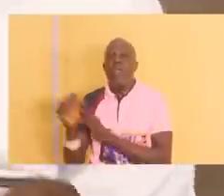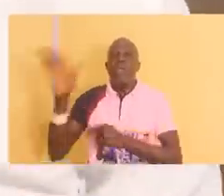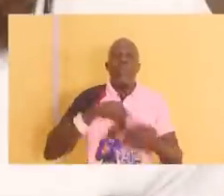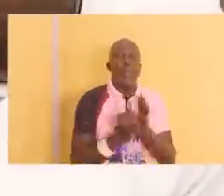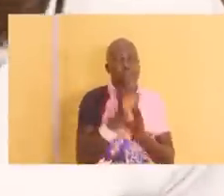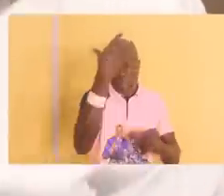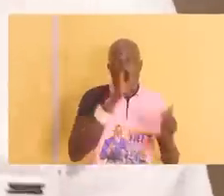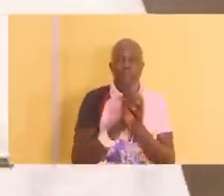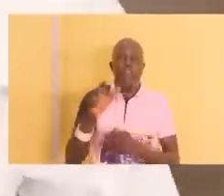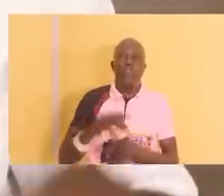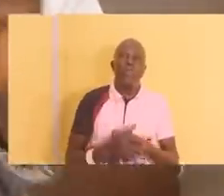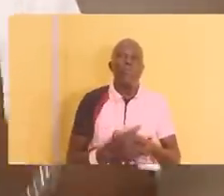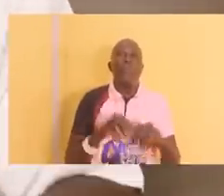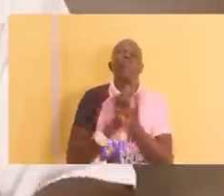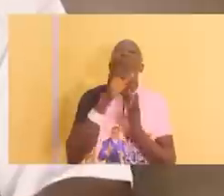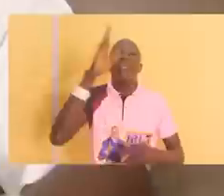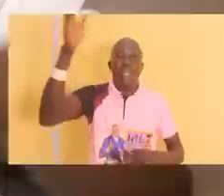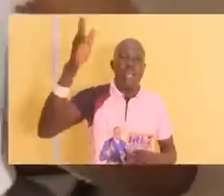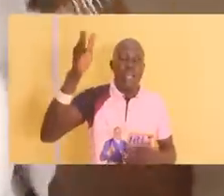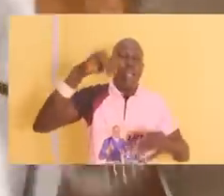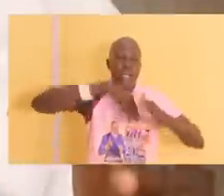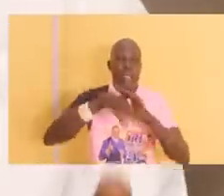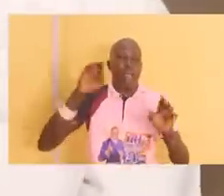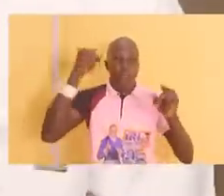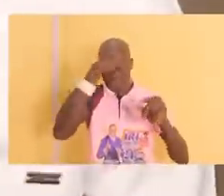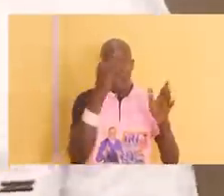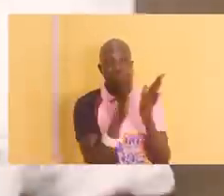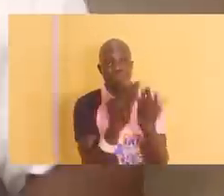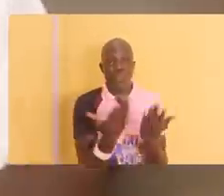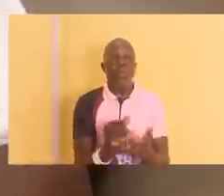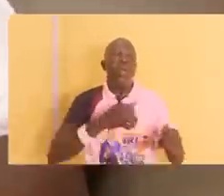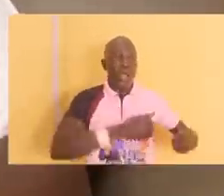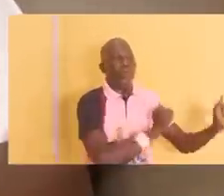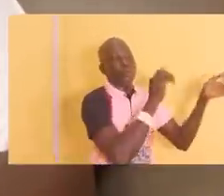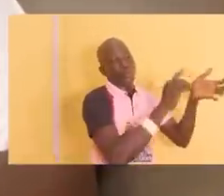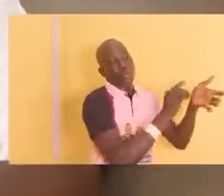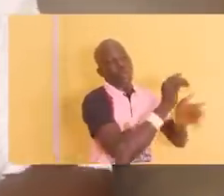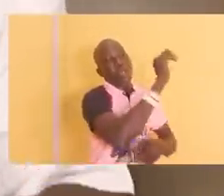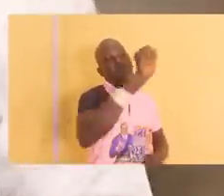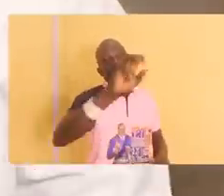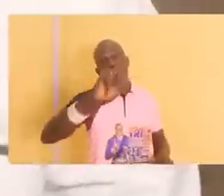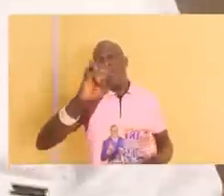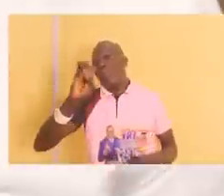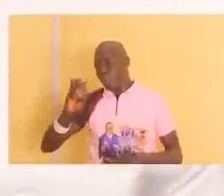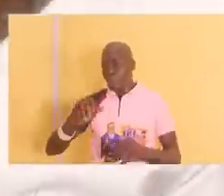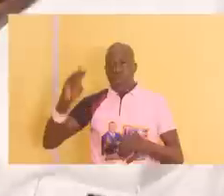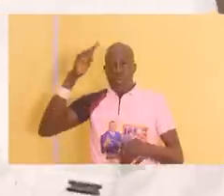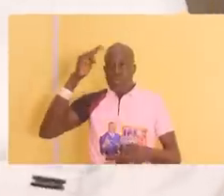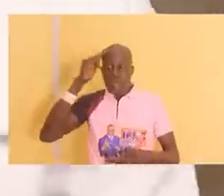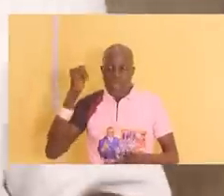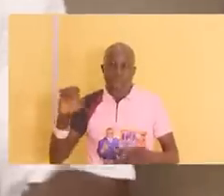Instagram Babasebioba official Facebook on Facebook Apostle Doctor SMO